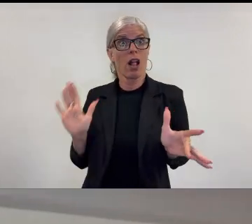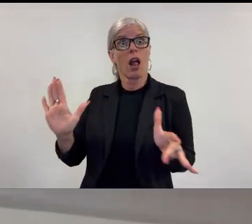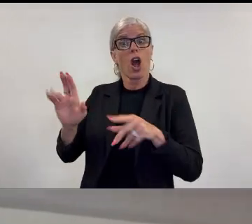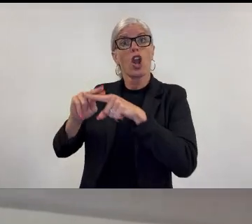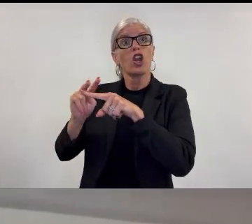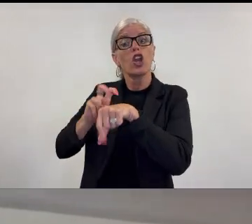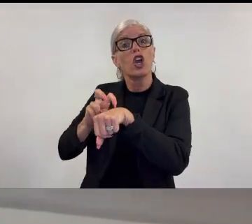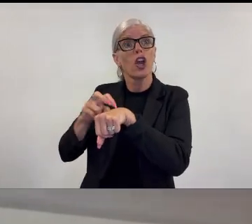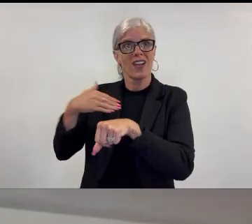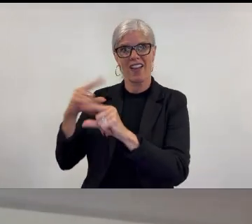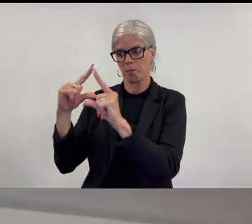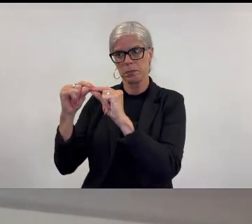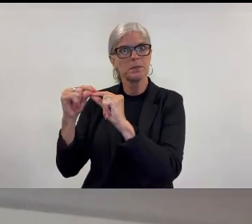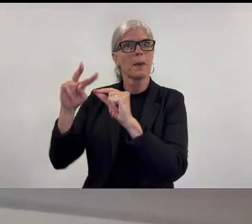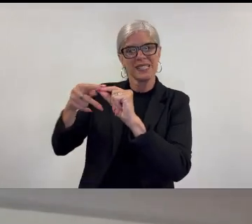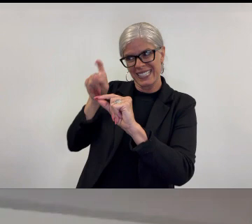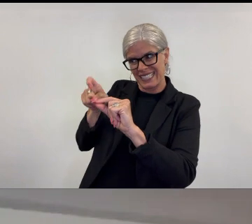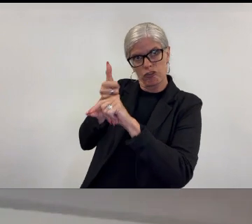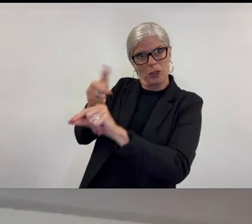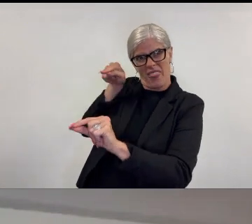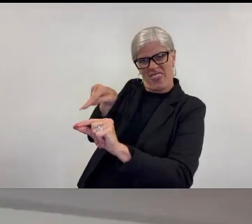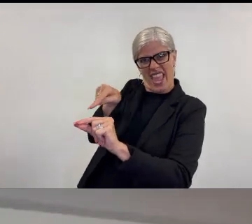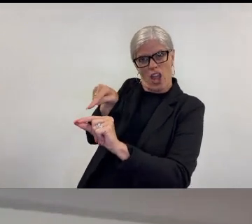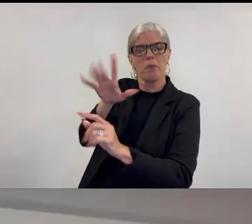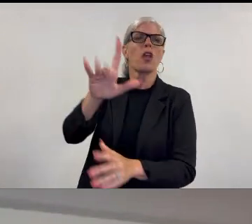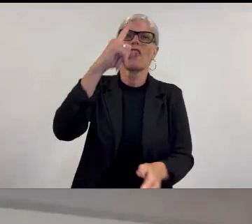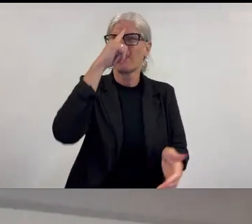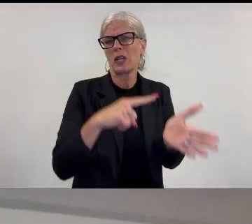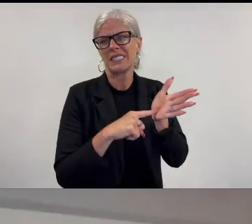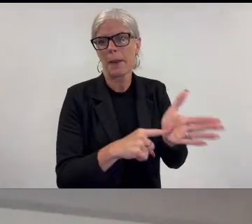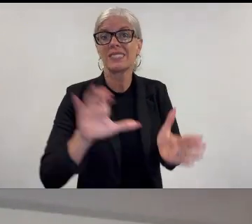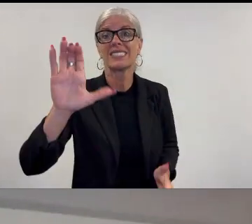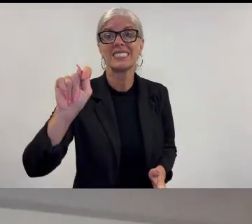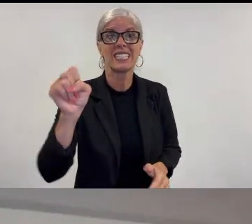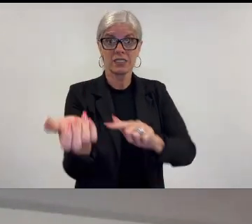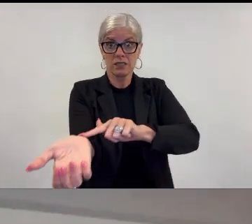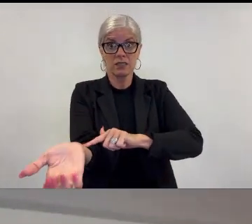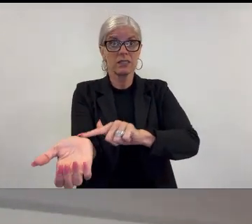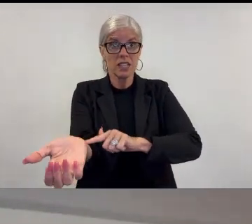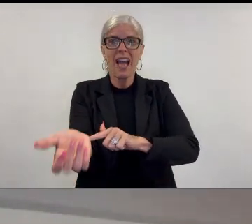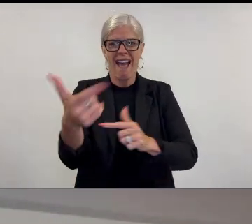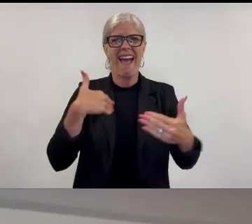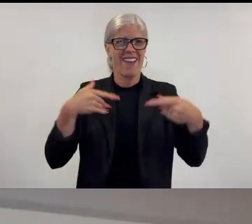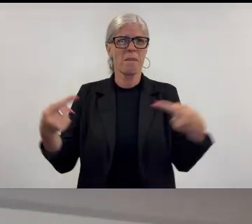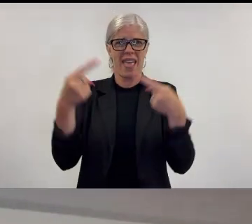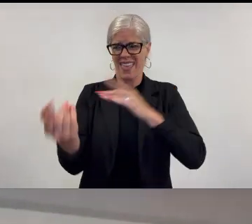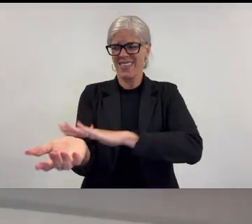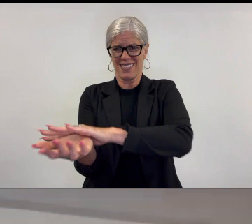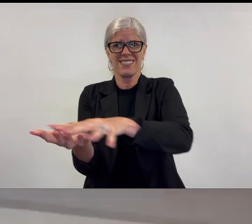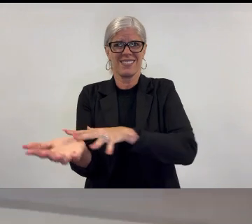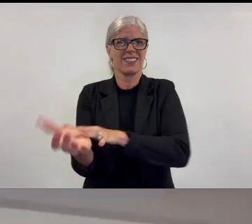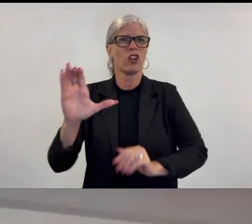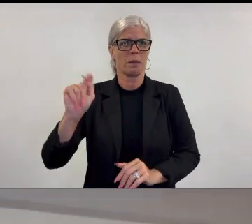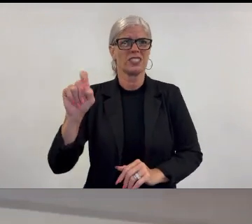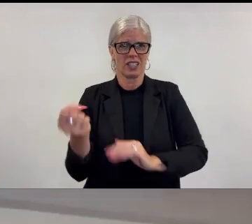pain. You have steroid injection with lidocaine, or you have a decompressive surgery, and you're